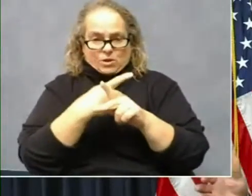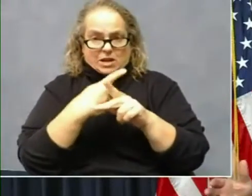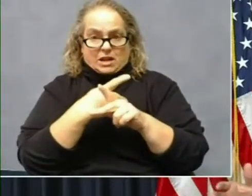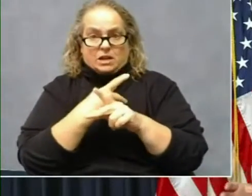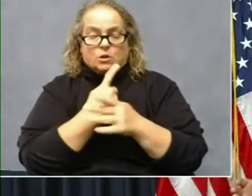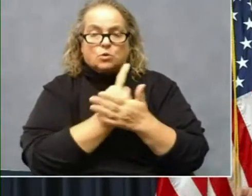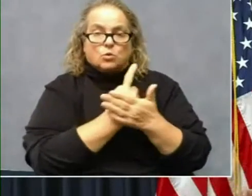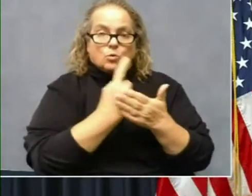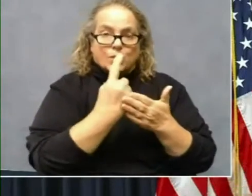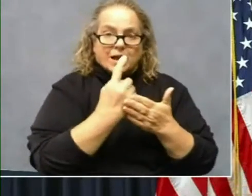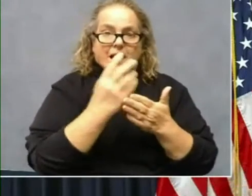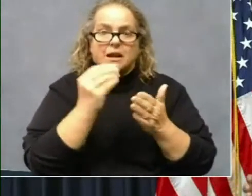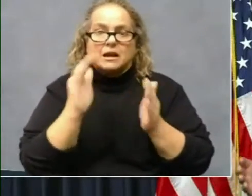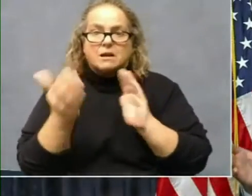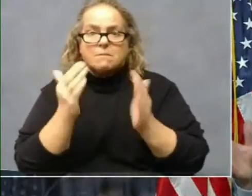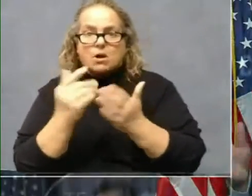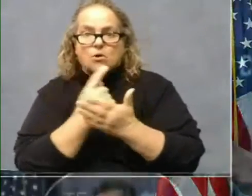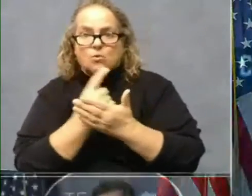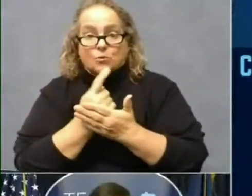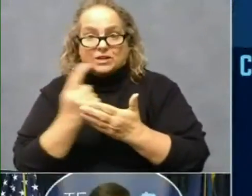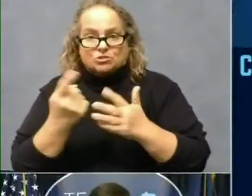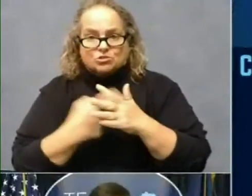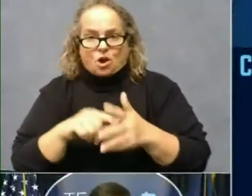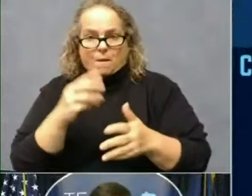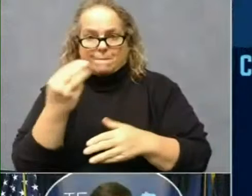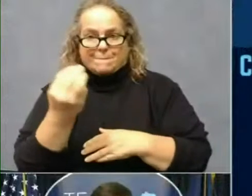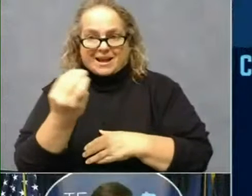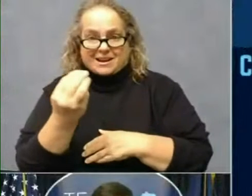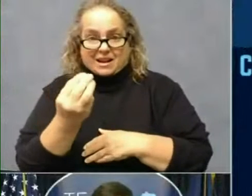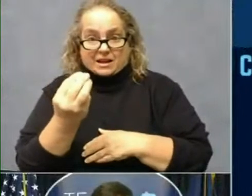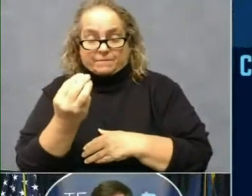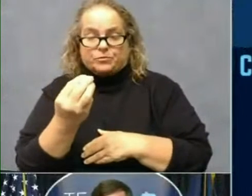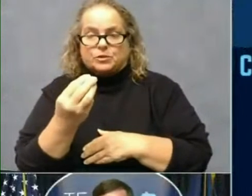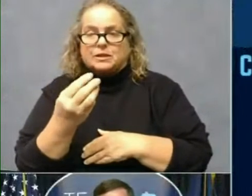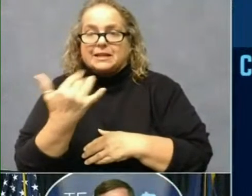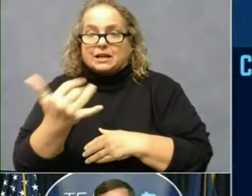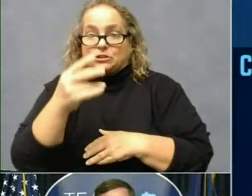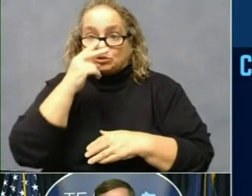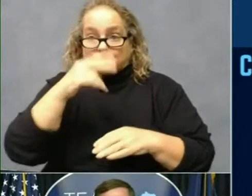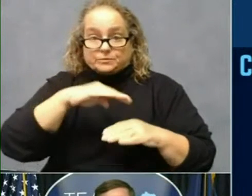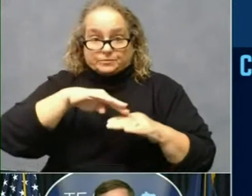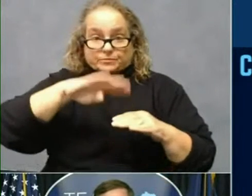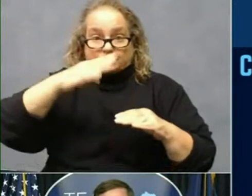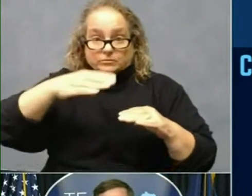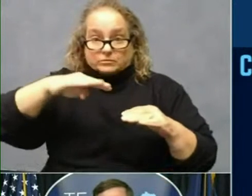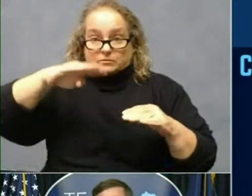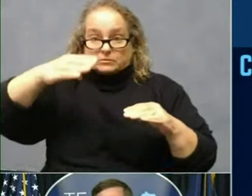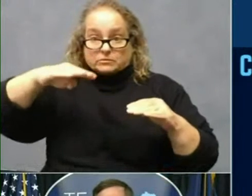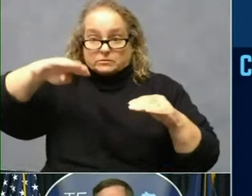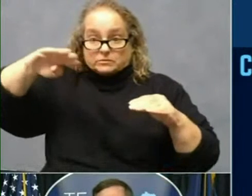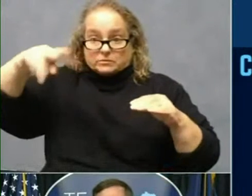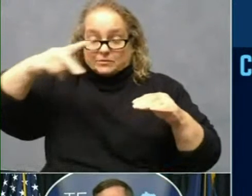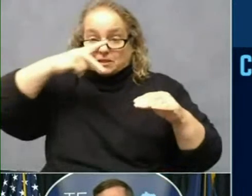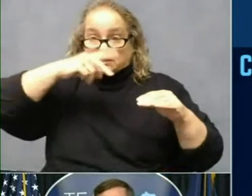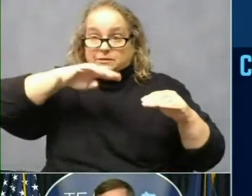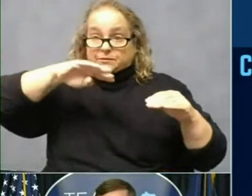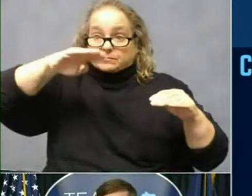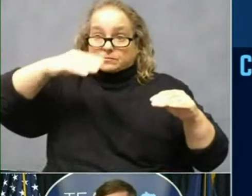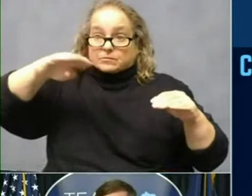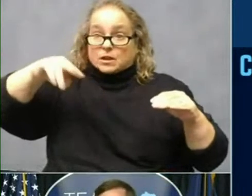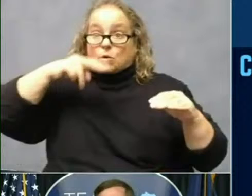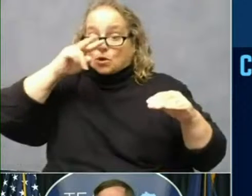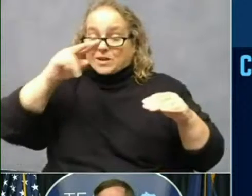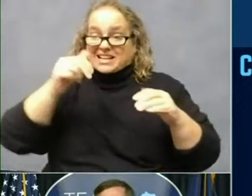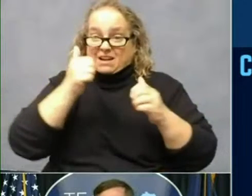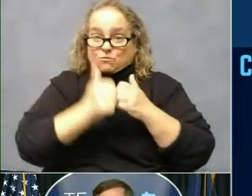on Monday, so we just finished our last week. And if we stair-step our chart, we're looking at each week. The bad news is we